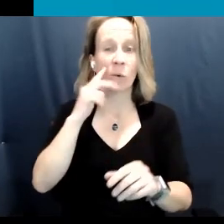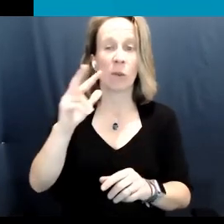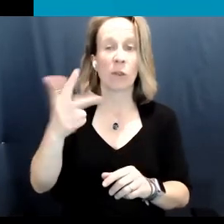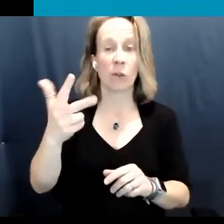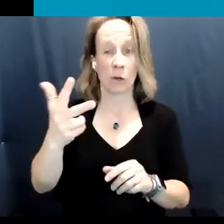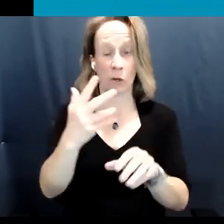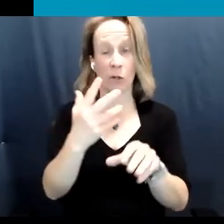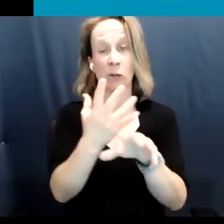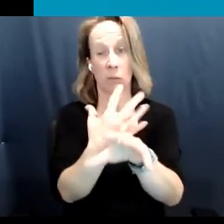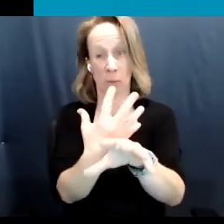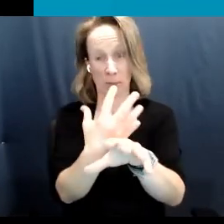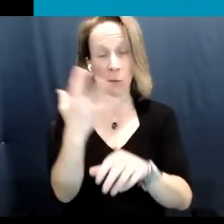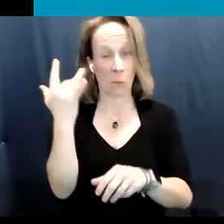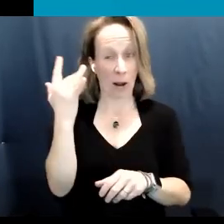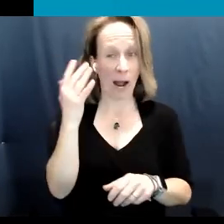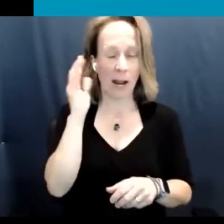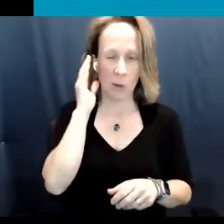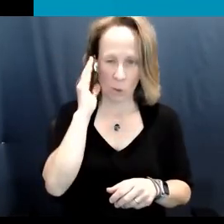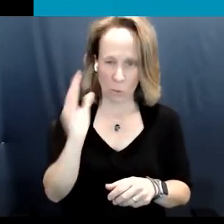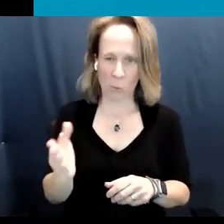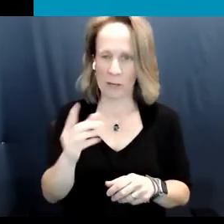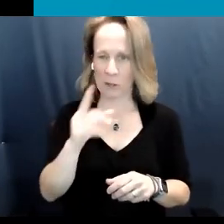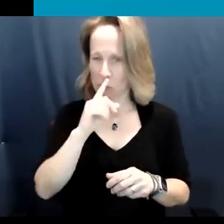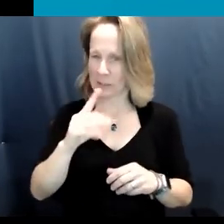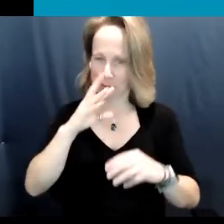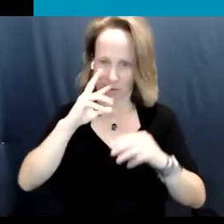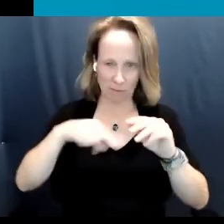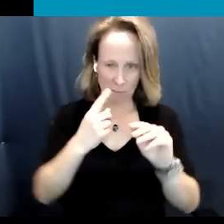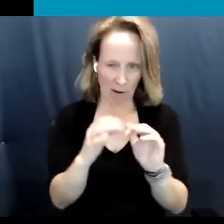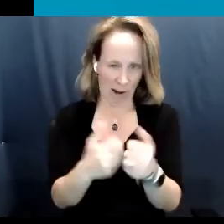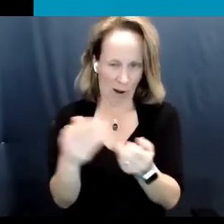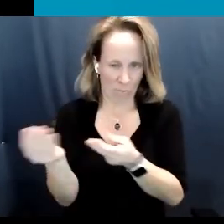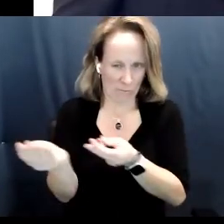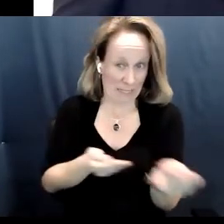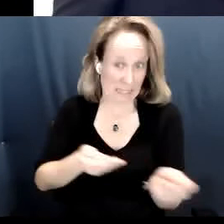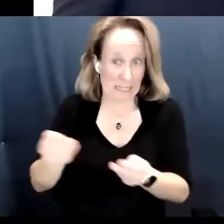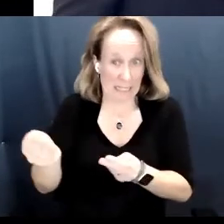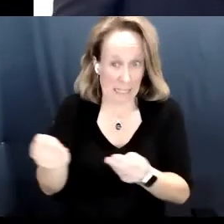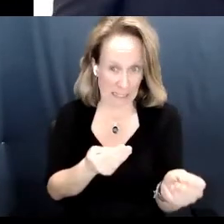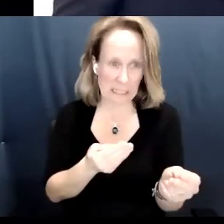into the ins and out of support group facilitation.